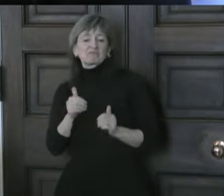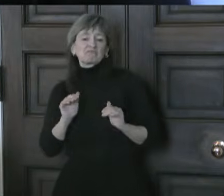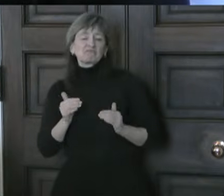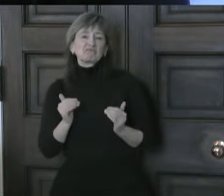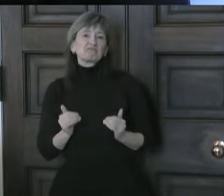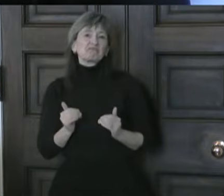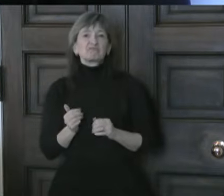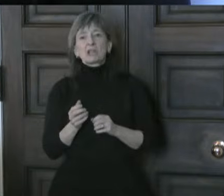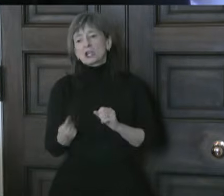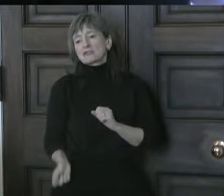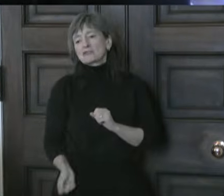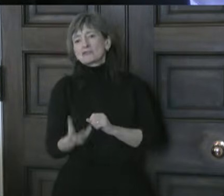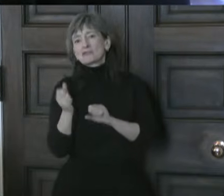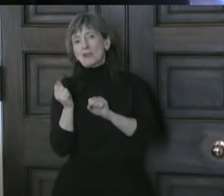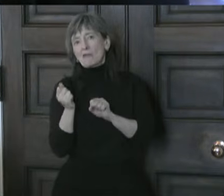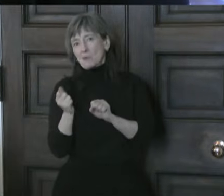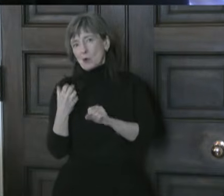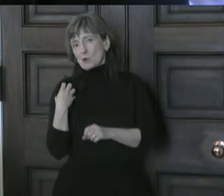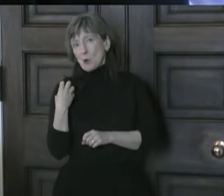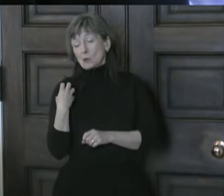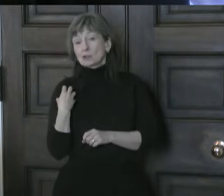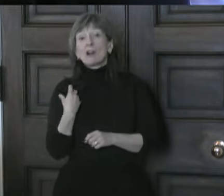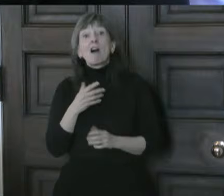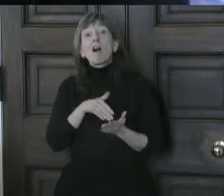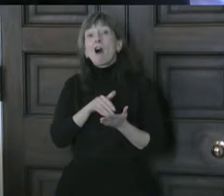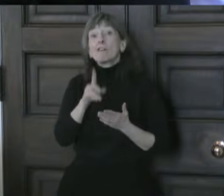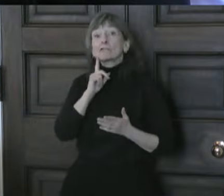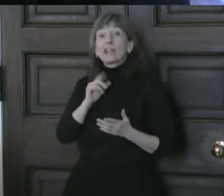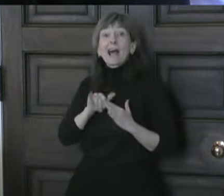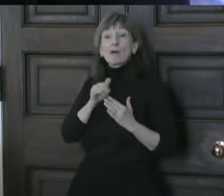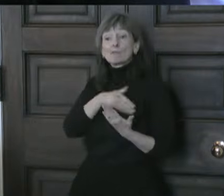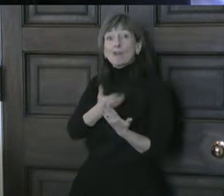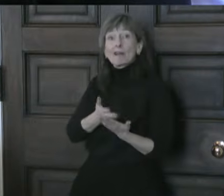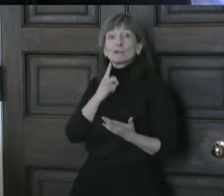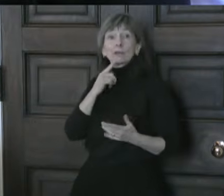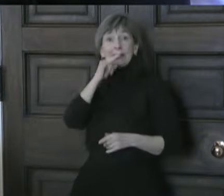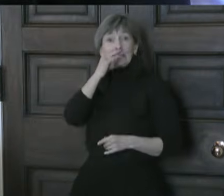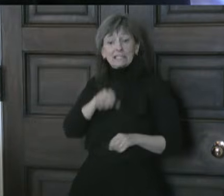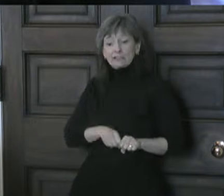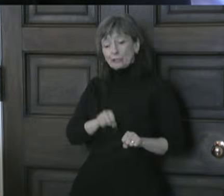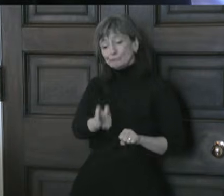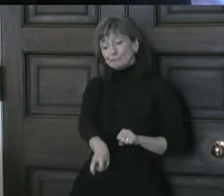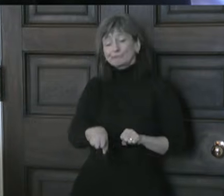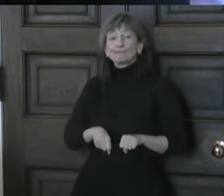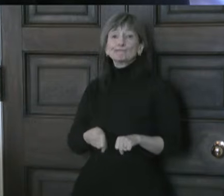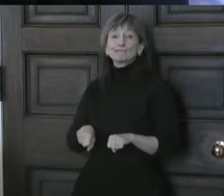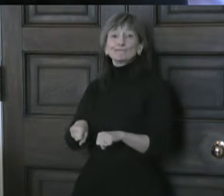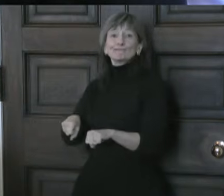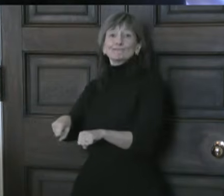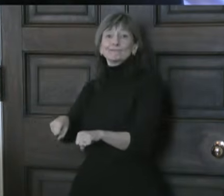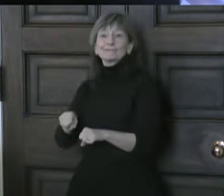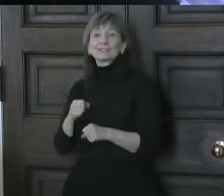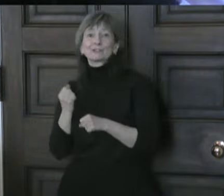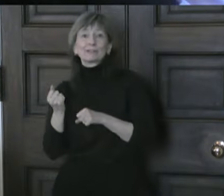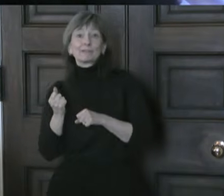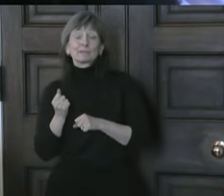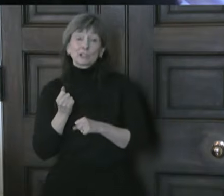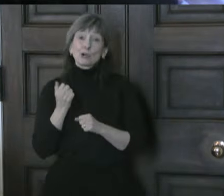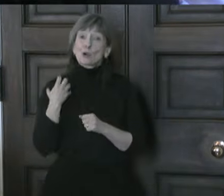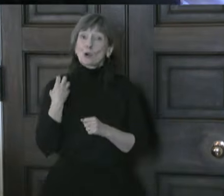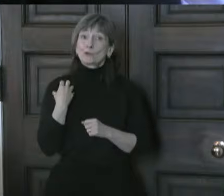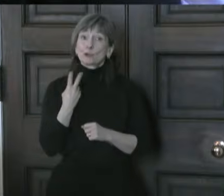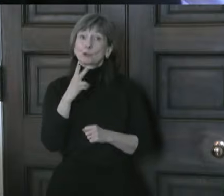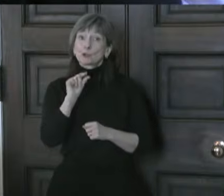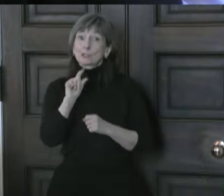coach, often walking to the field with her children in a stroller. She coached for nearly 2 decades and served as